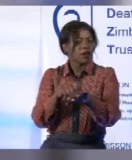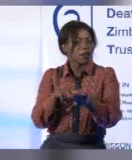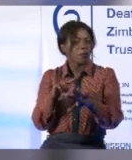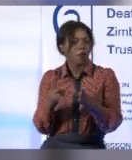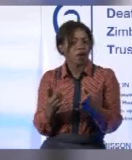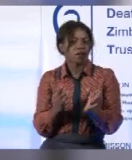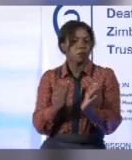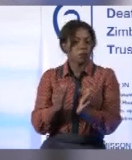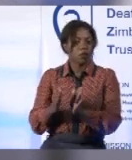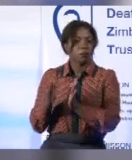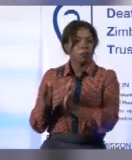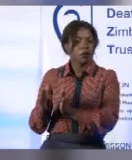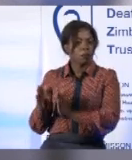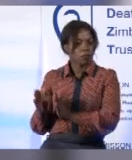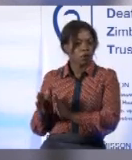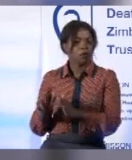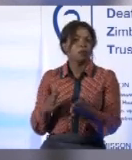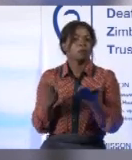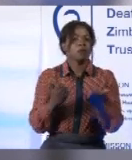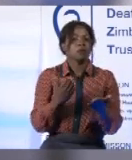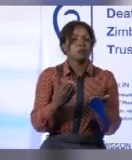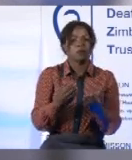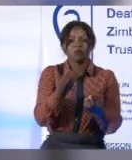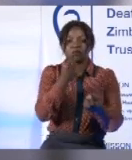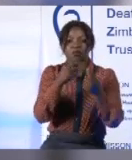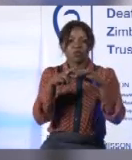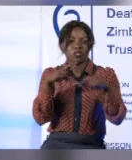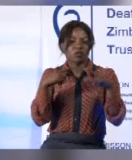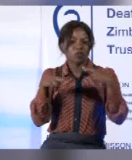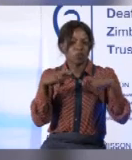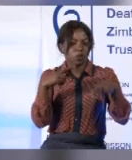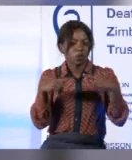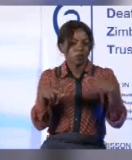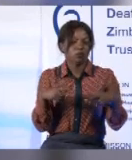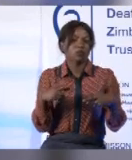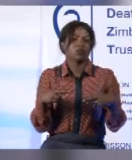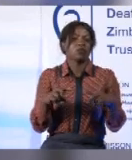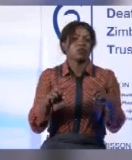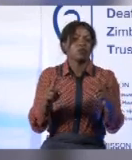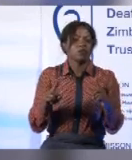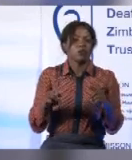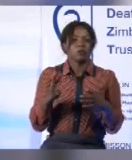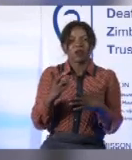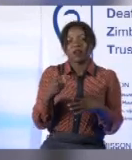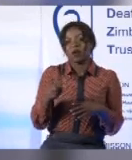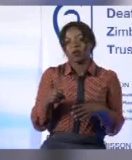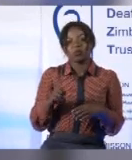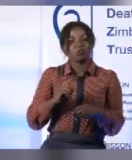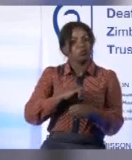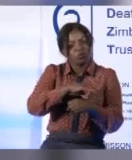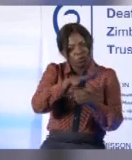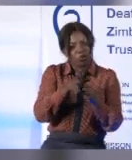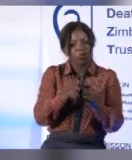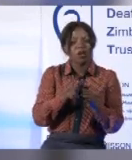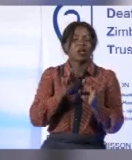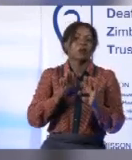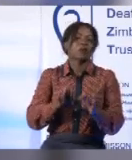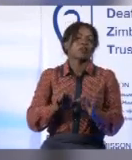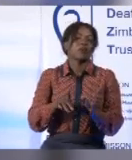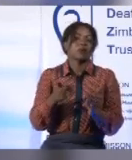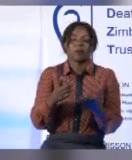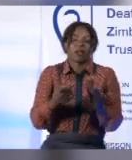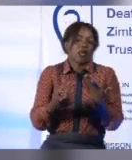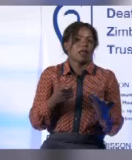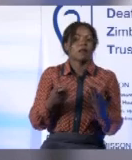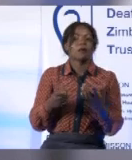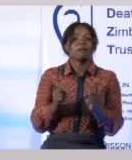in the restaurant, food courts. We used to, but because of, this lockdown and other things. But those are the places that we used to